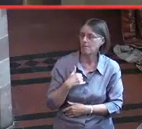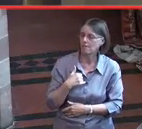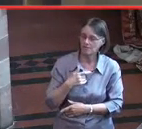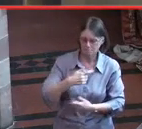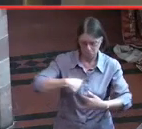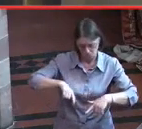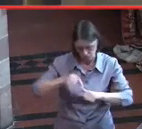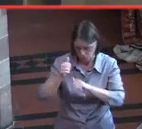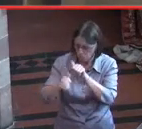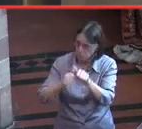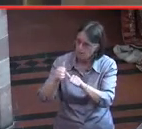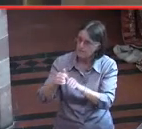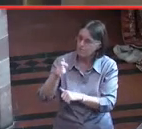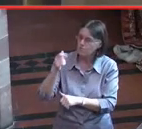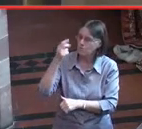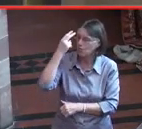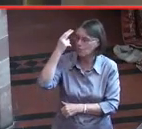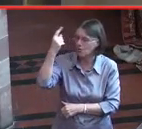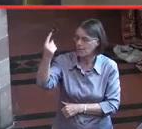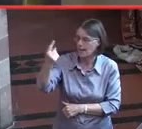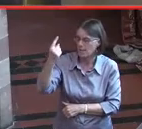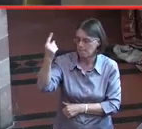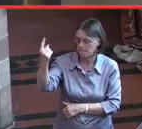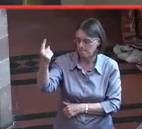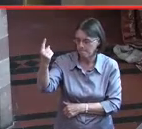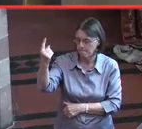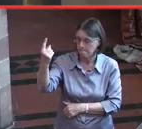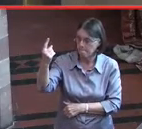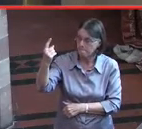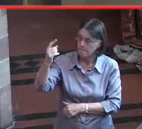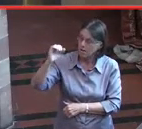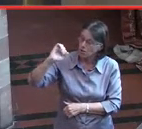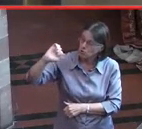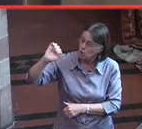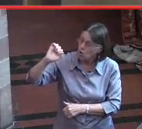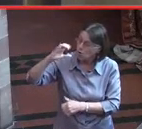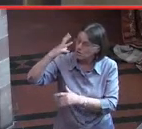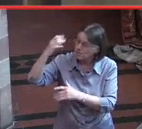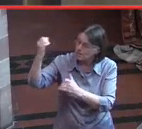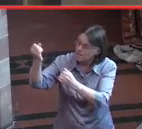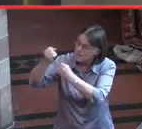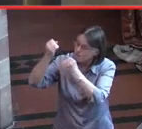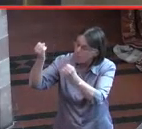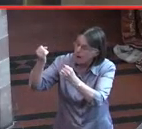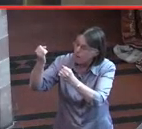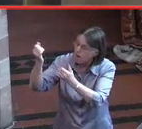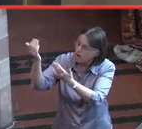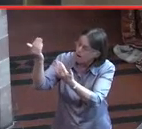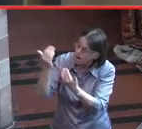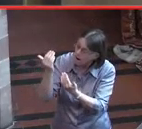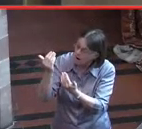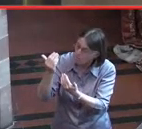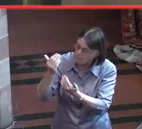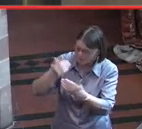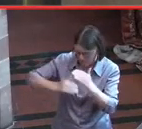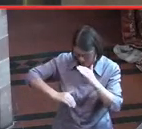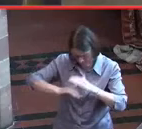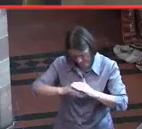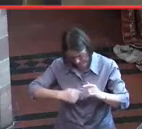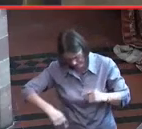name. In the power of your Spirit, fill our hearts with your